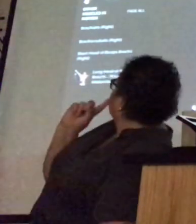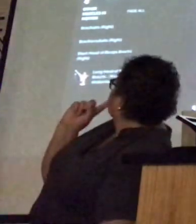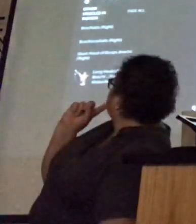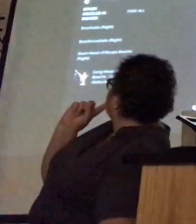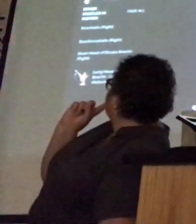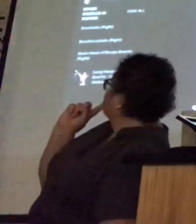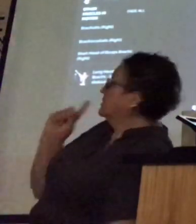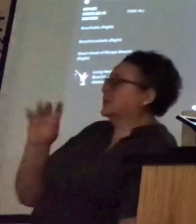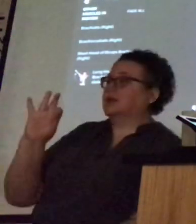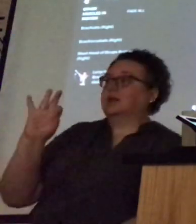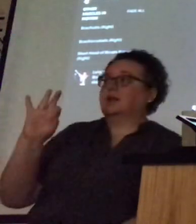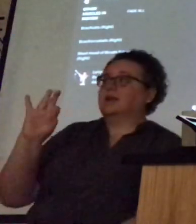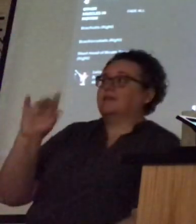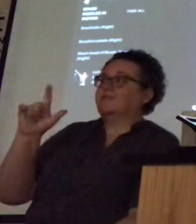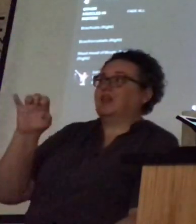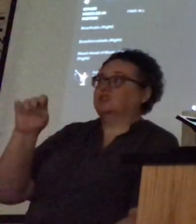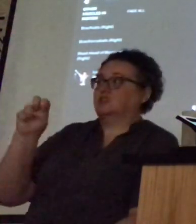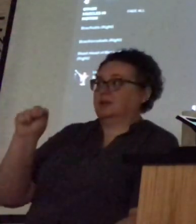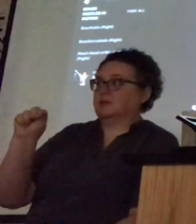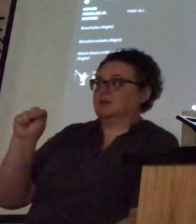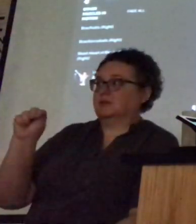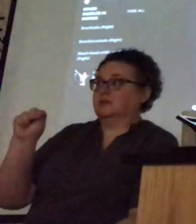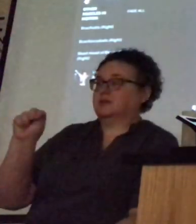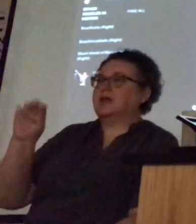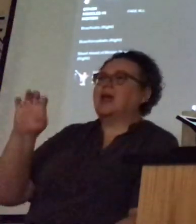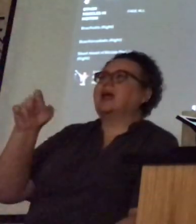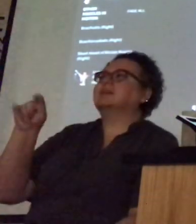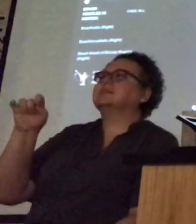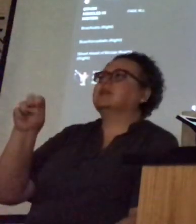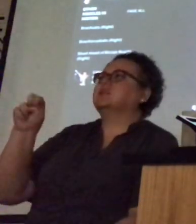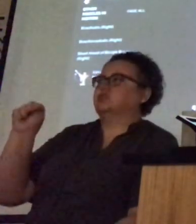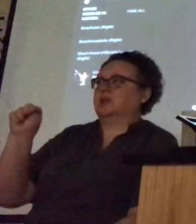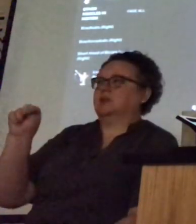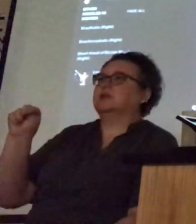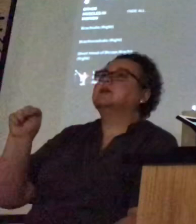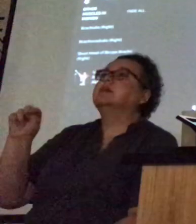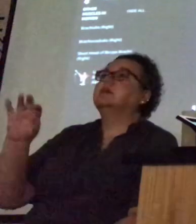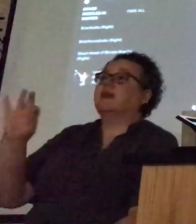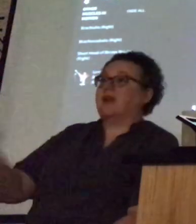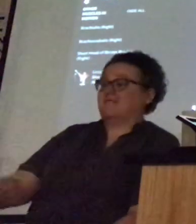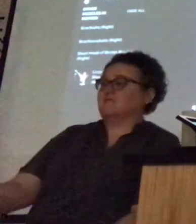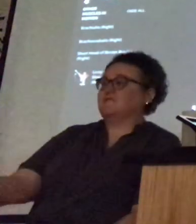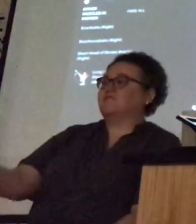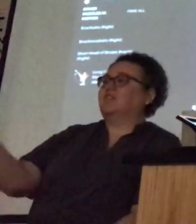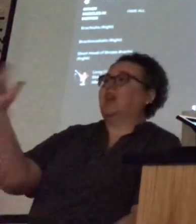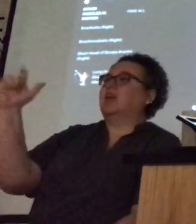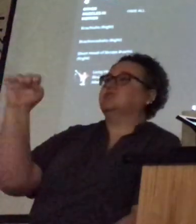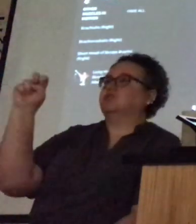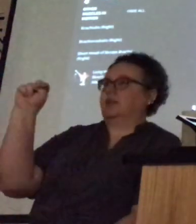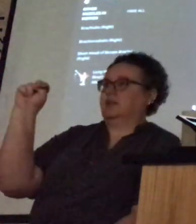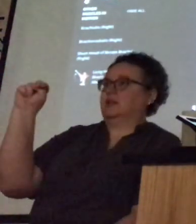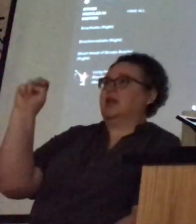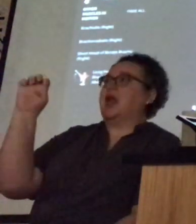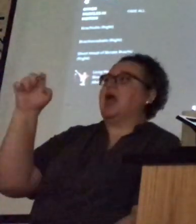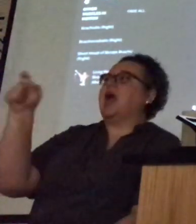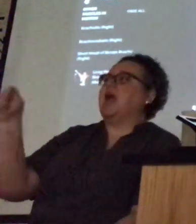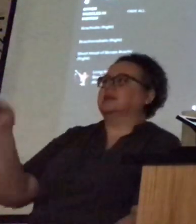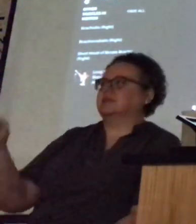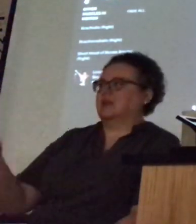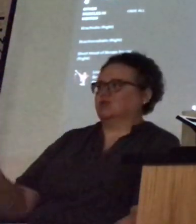There's flexion of the elbow. There's extension of the elbow. The muscle lights up when the joint